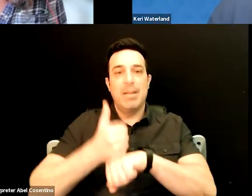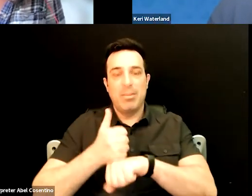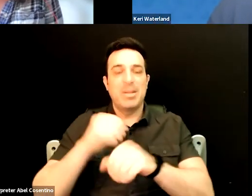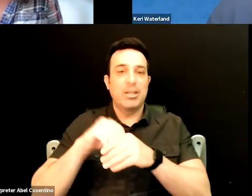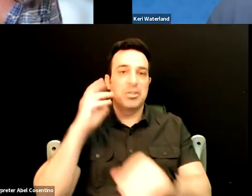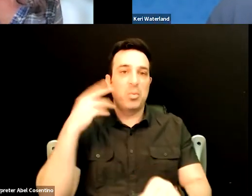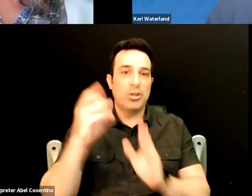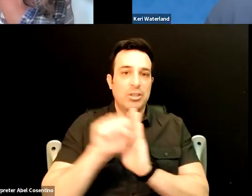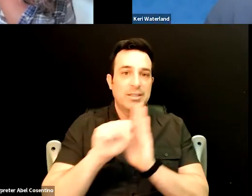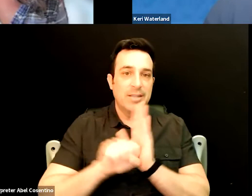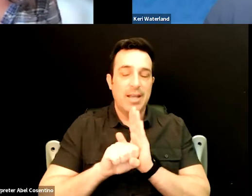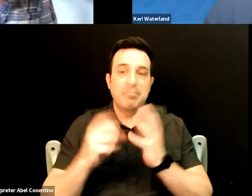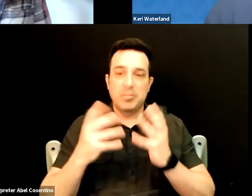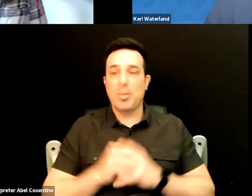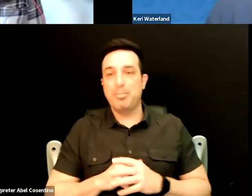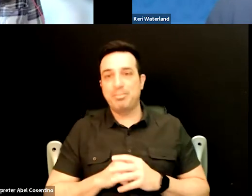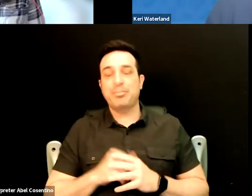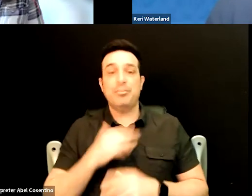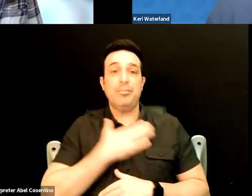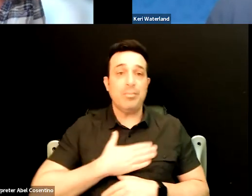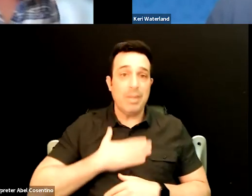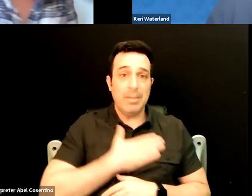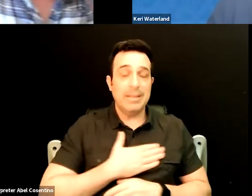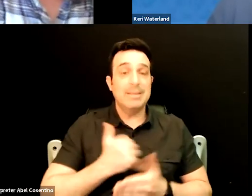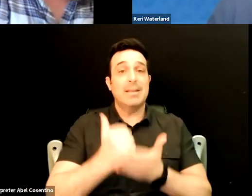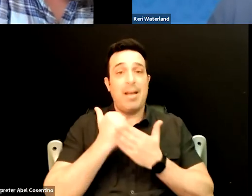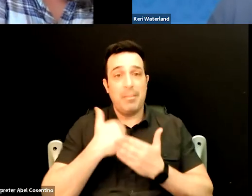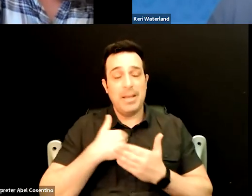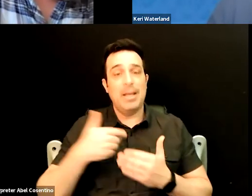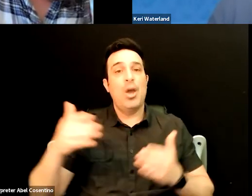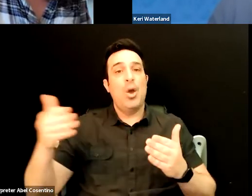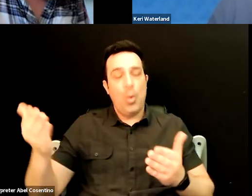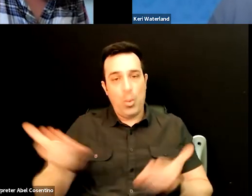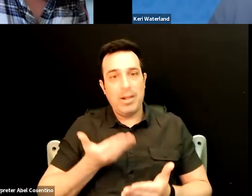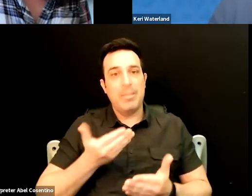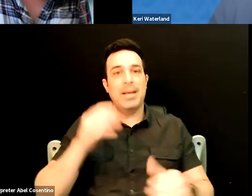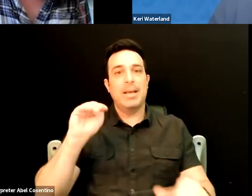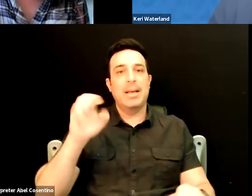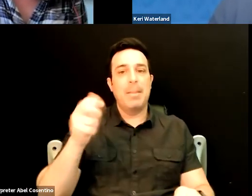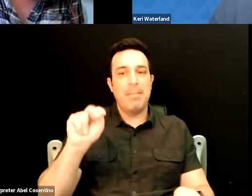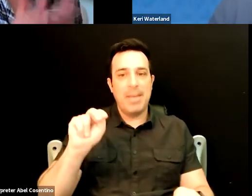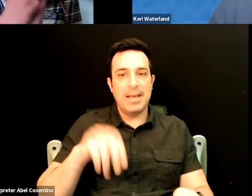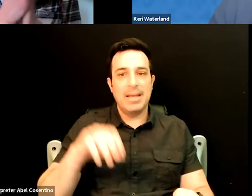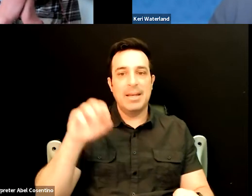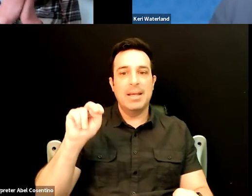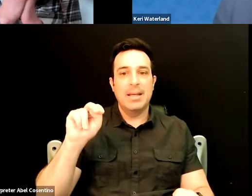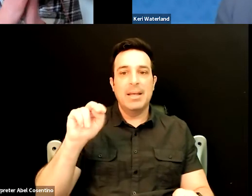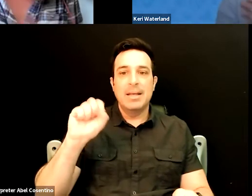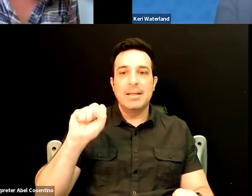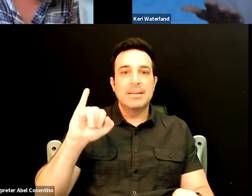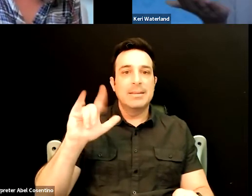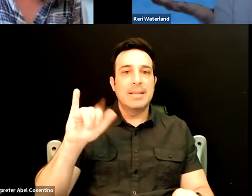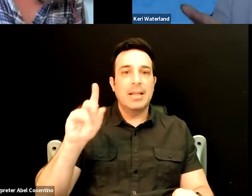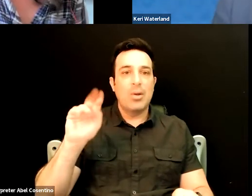Washington state. So please help me in welcoming Megan Celedonia. So Megan, I see you.